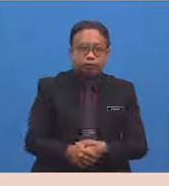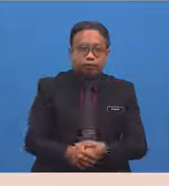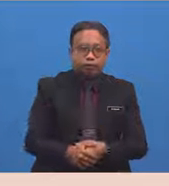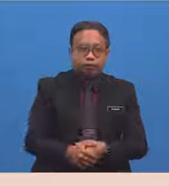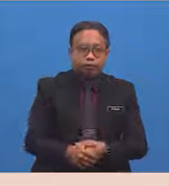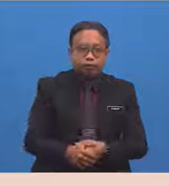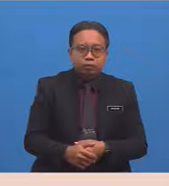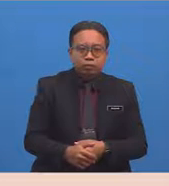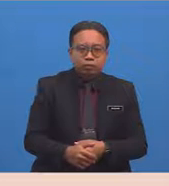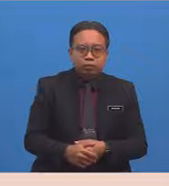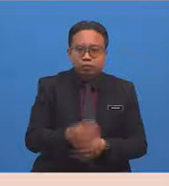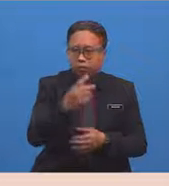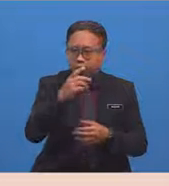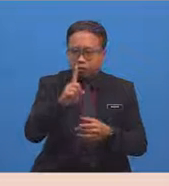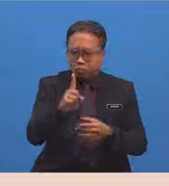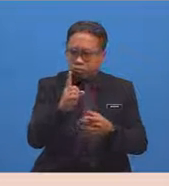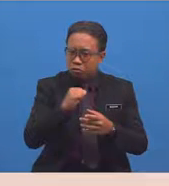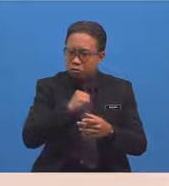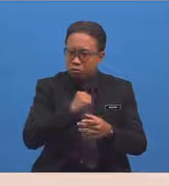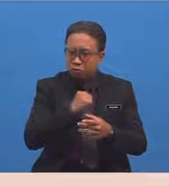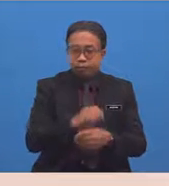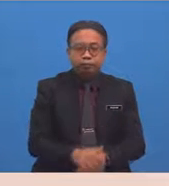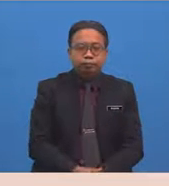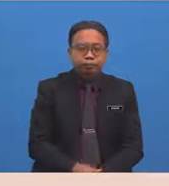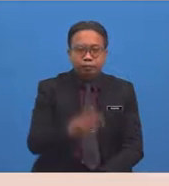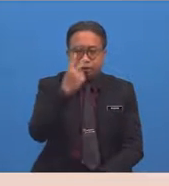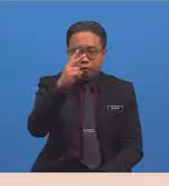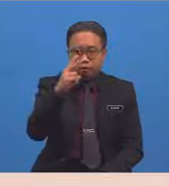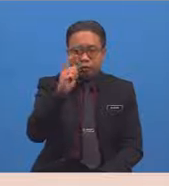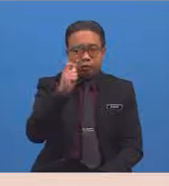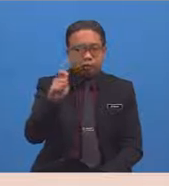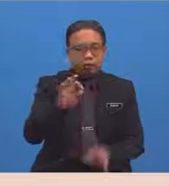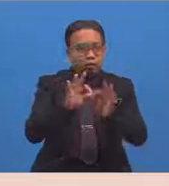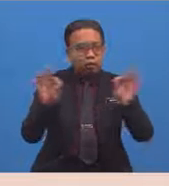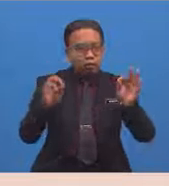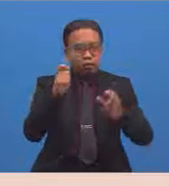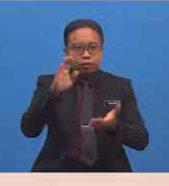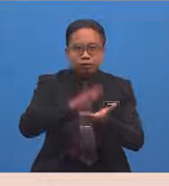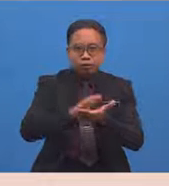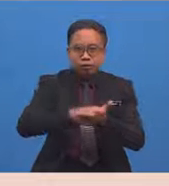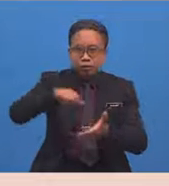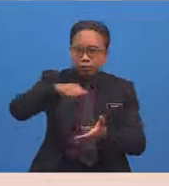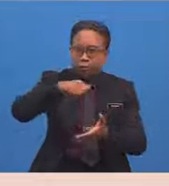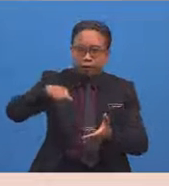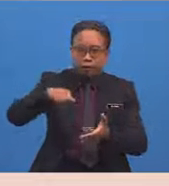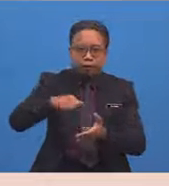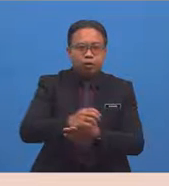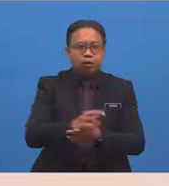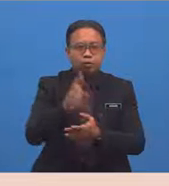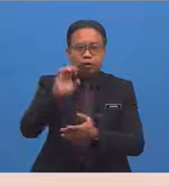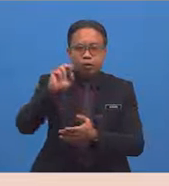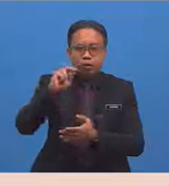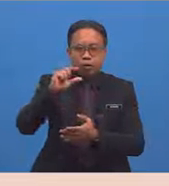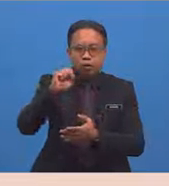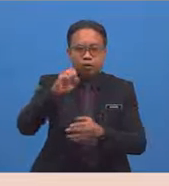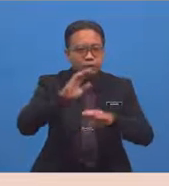and lonely. It's alone by itself. Look at the sentence. The school bell rings at 12